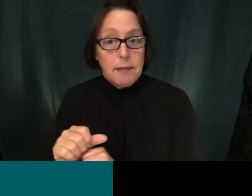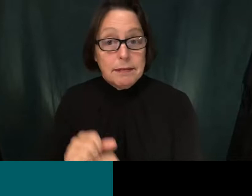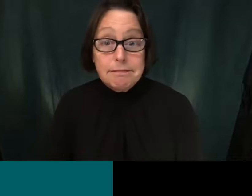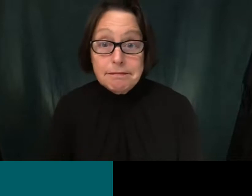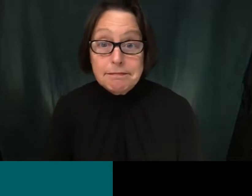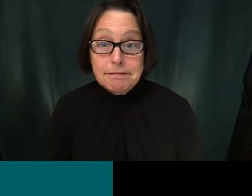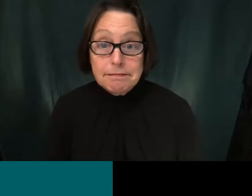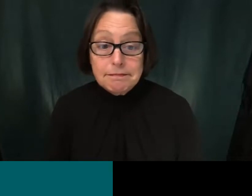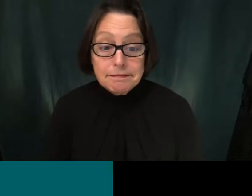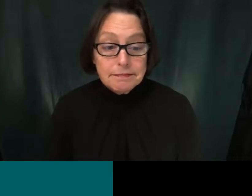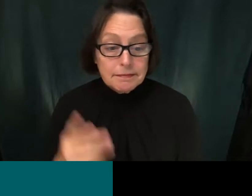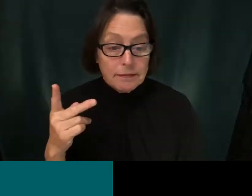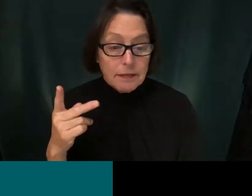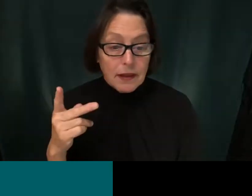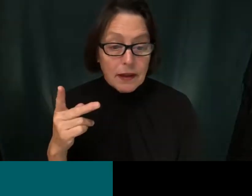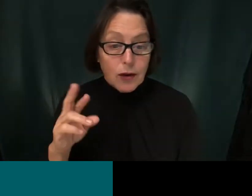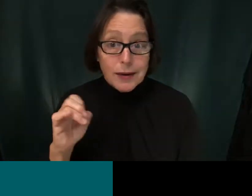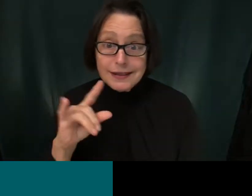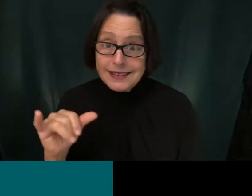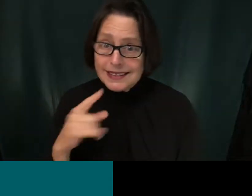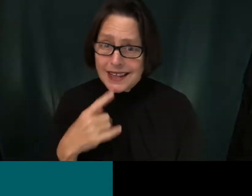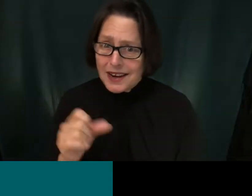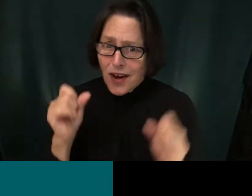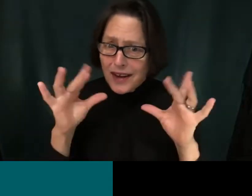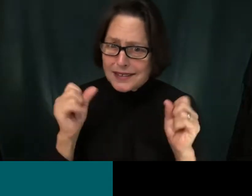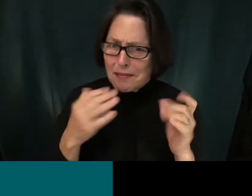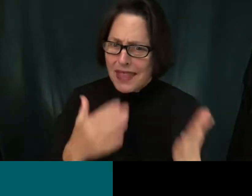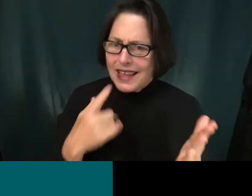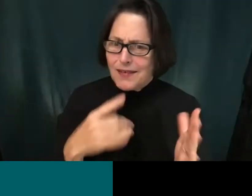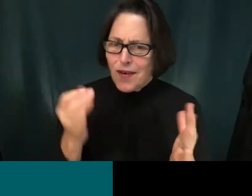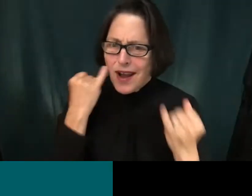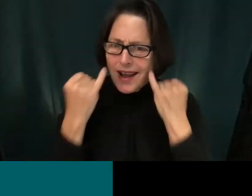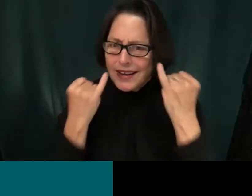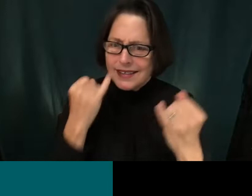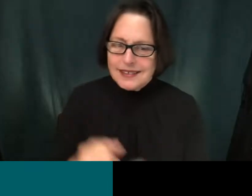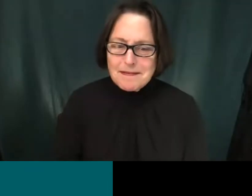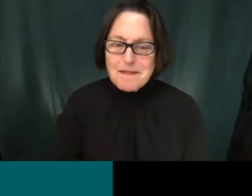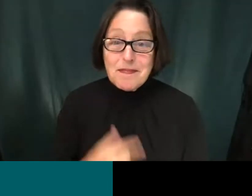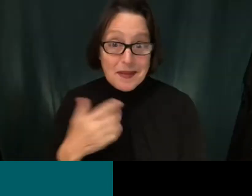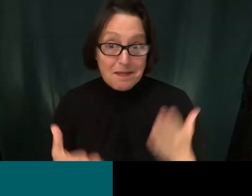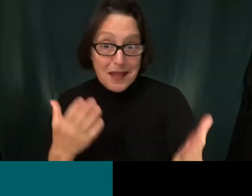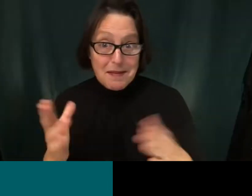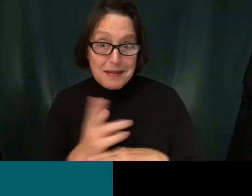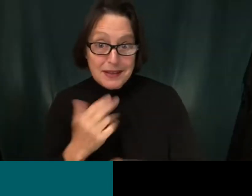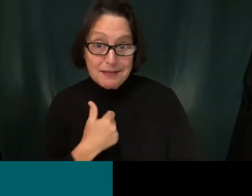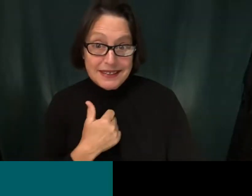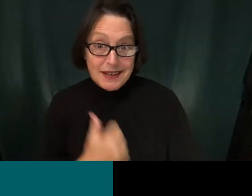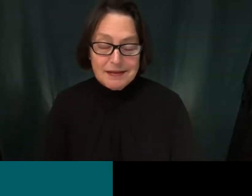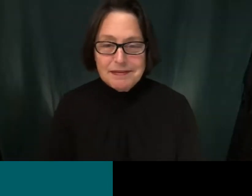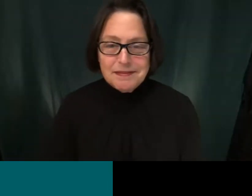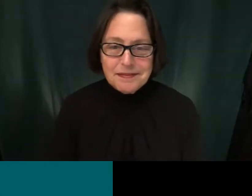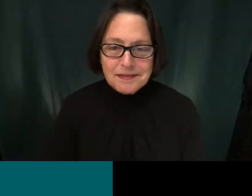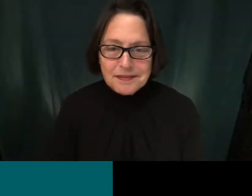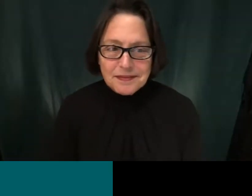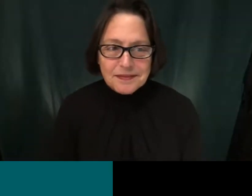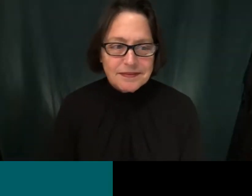Awesome. Thank you so much for those tips. Might have to use some of them. Yeah.